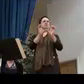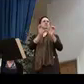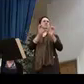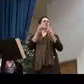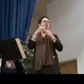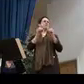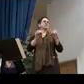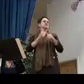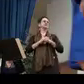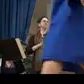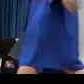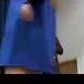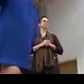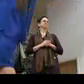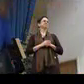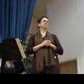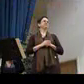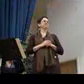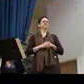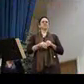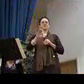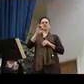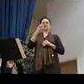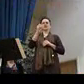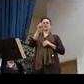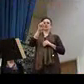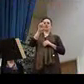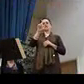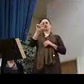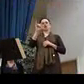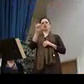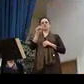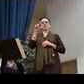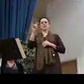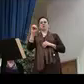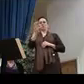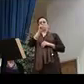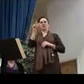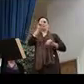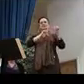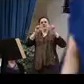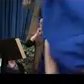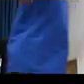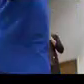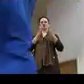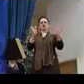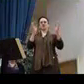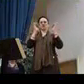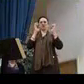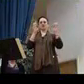Chad James Leder, Associate of Science, General Education.